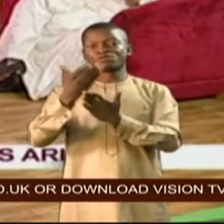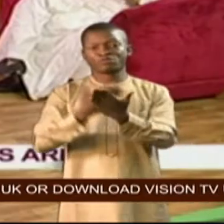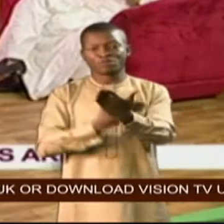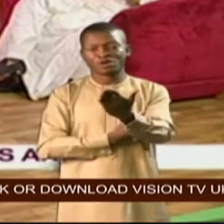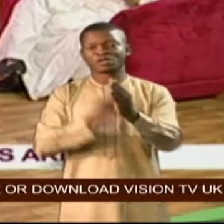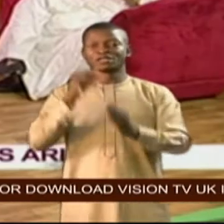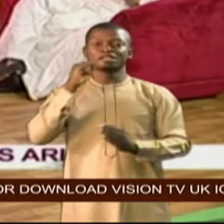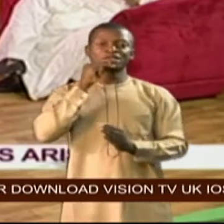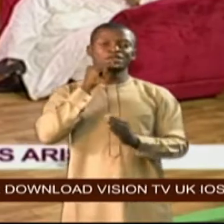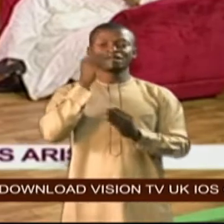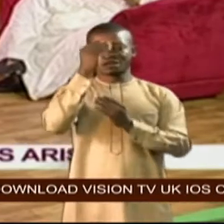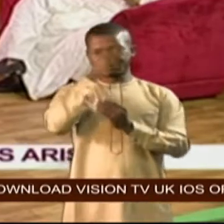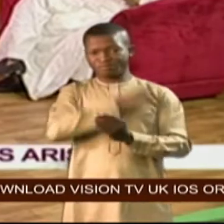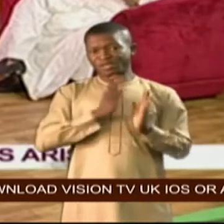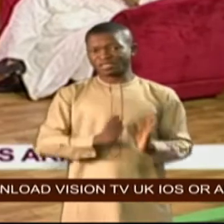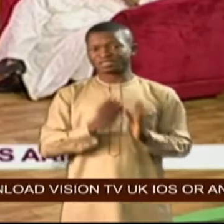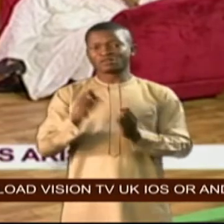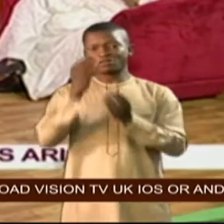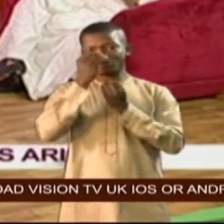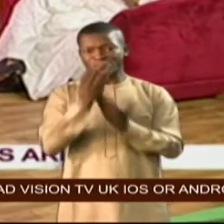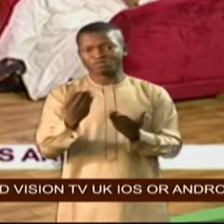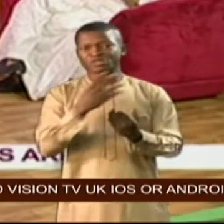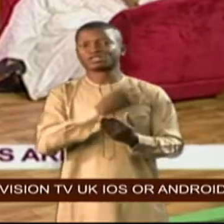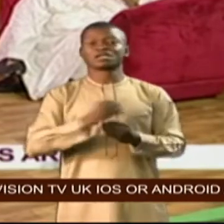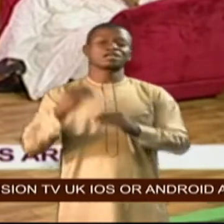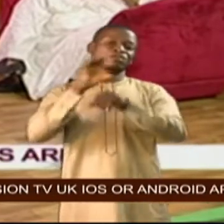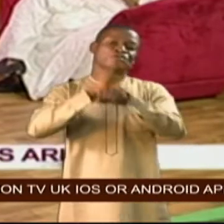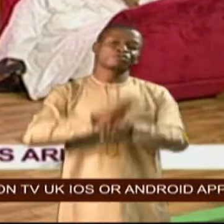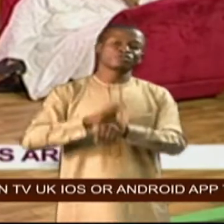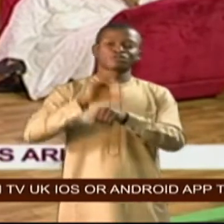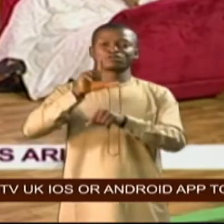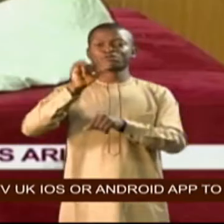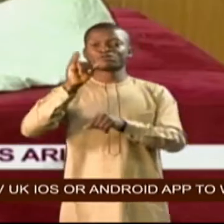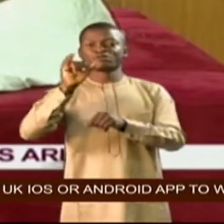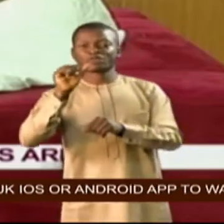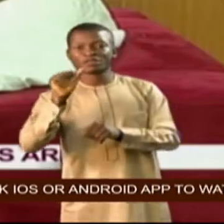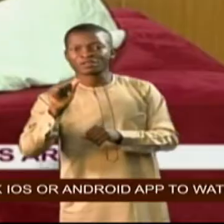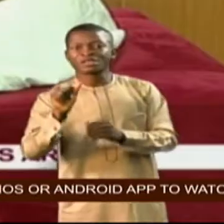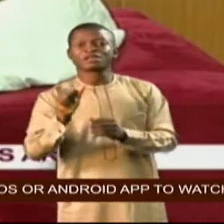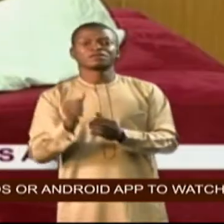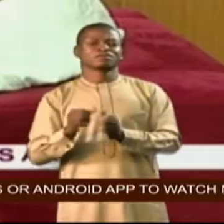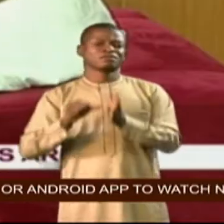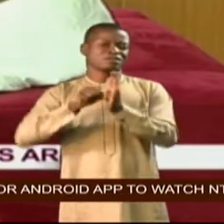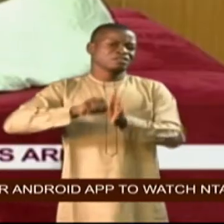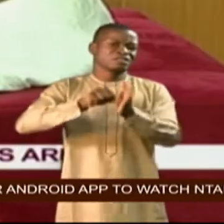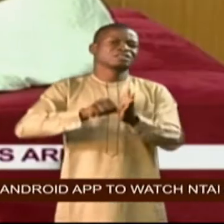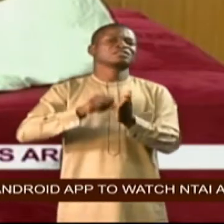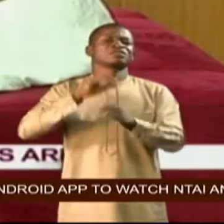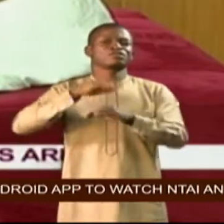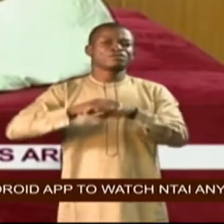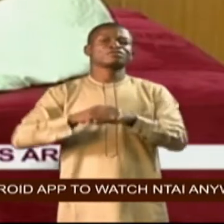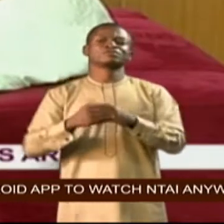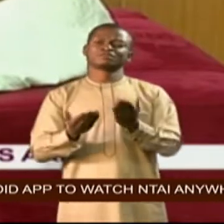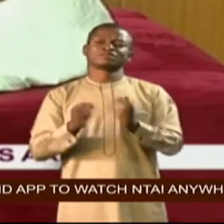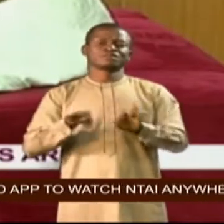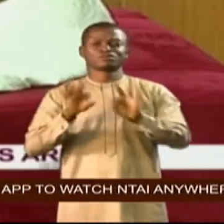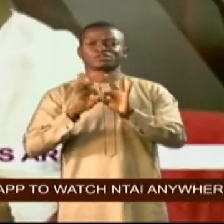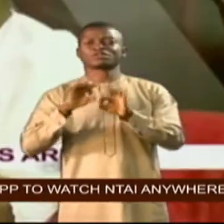of Information and Culture, Lahi Mohammed, gave insight into the expected outcomes of the recently